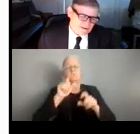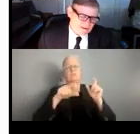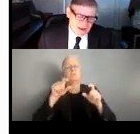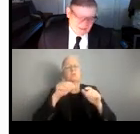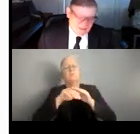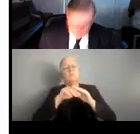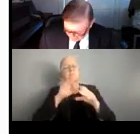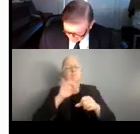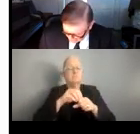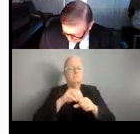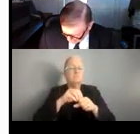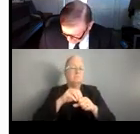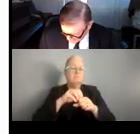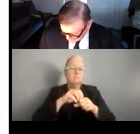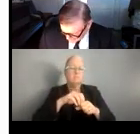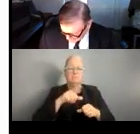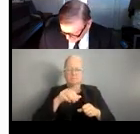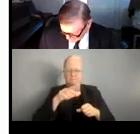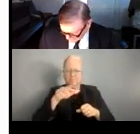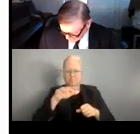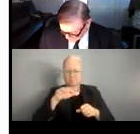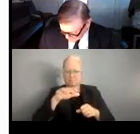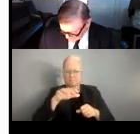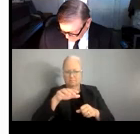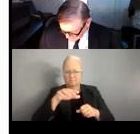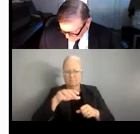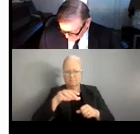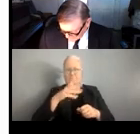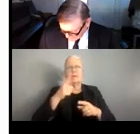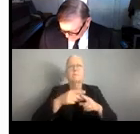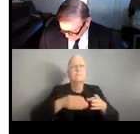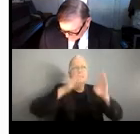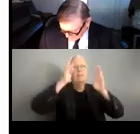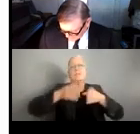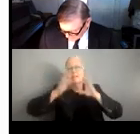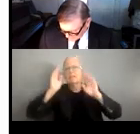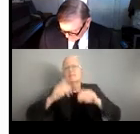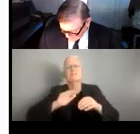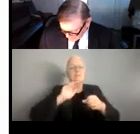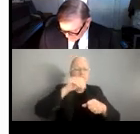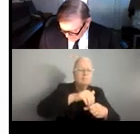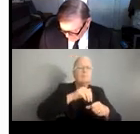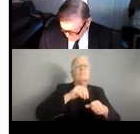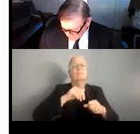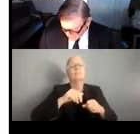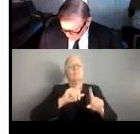that's. Accommodative, yeah, accommodative infrastructures and inclusion and participation of disabled people.